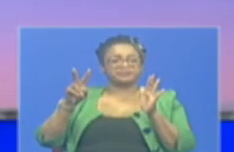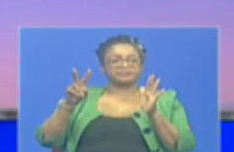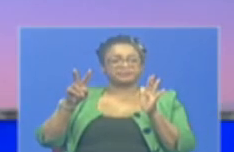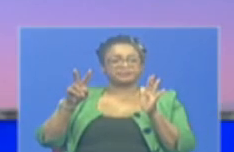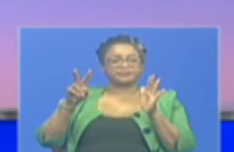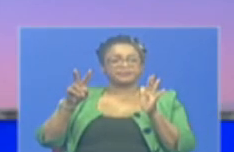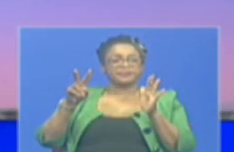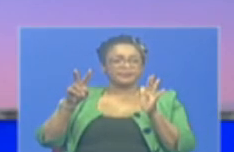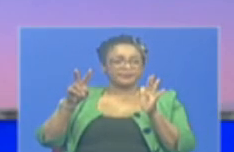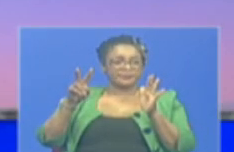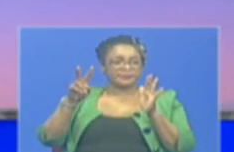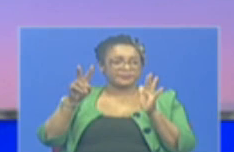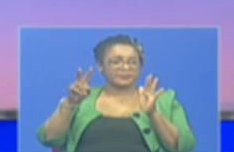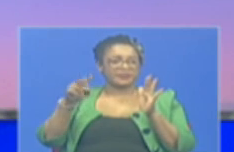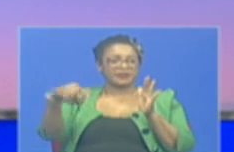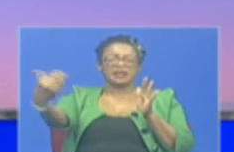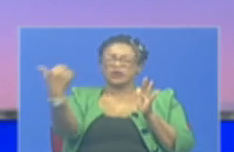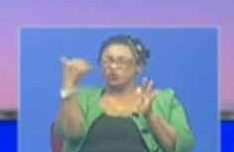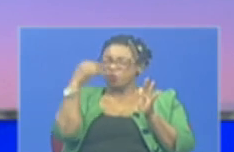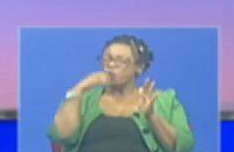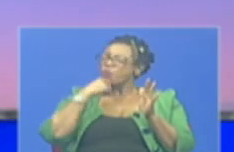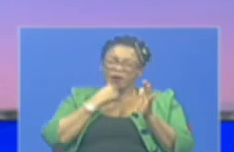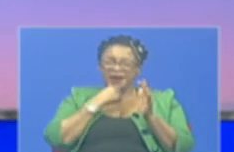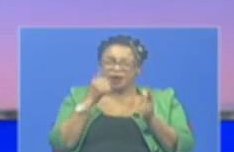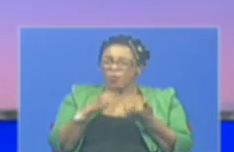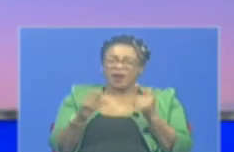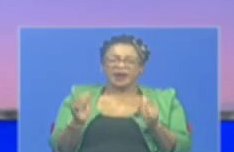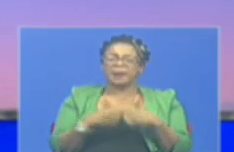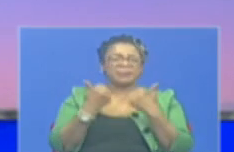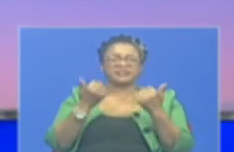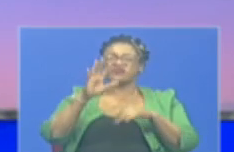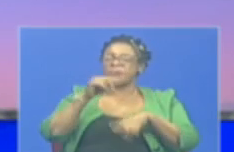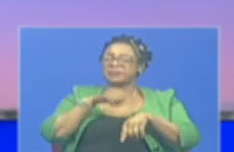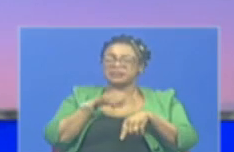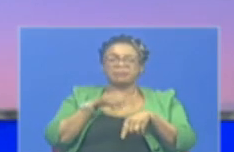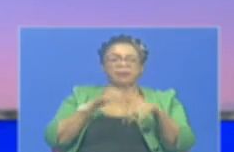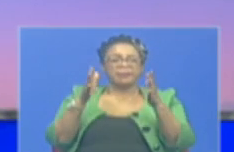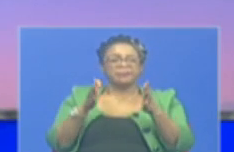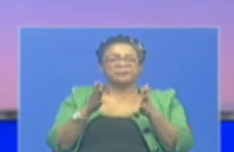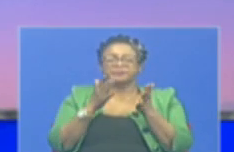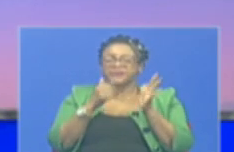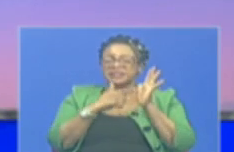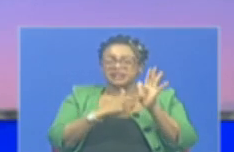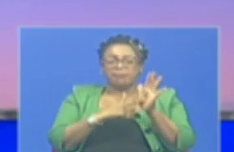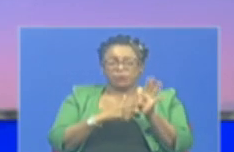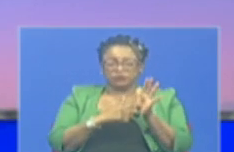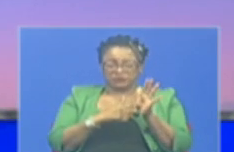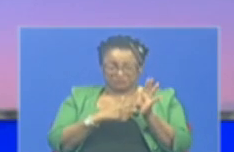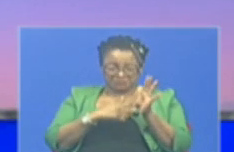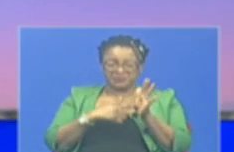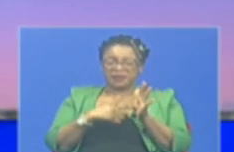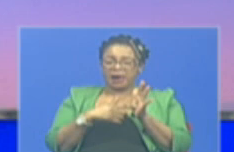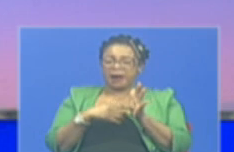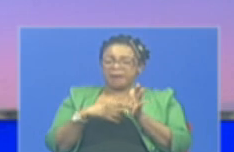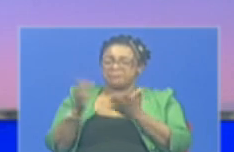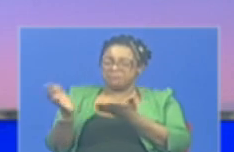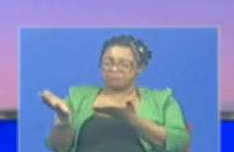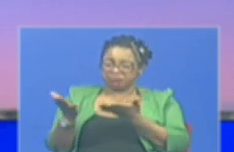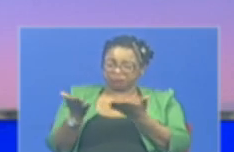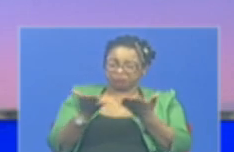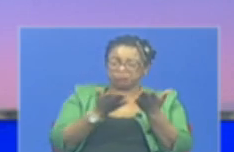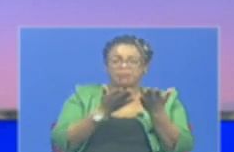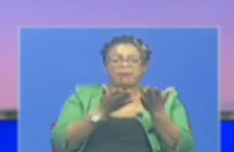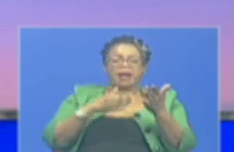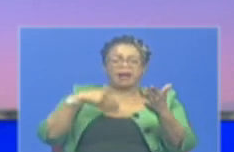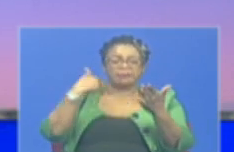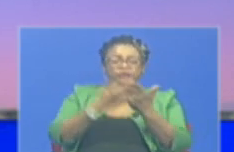All right, well, have you ever wondered what happens from the time when samples for COVID-19 tests are collected to the time they get to